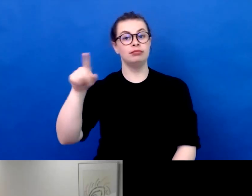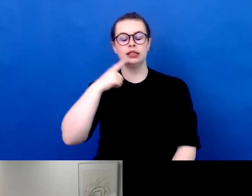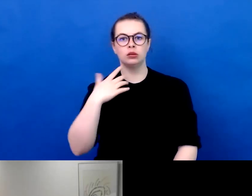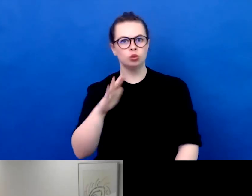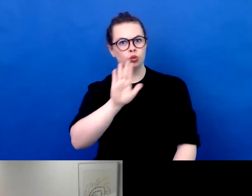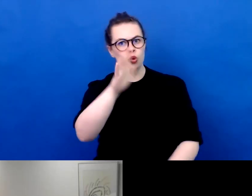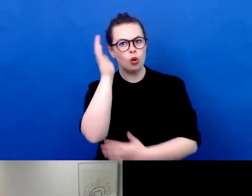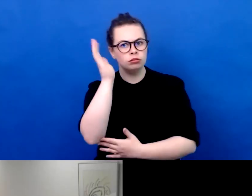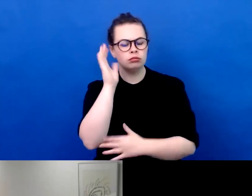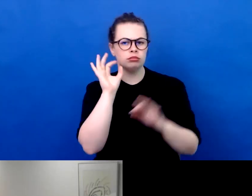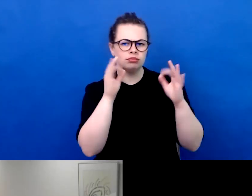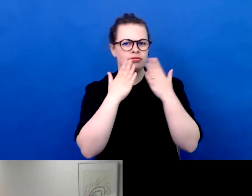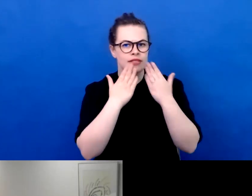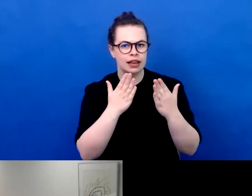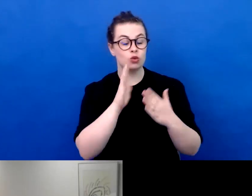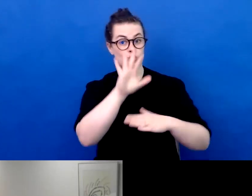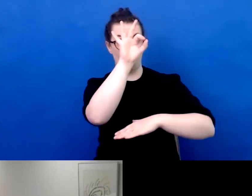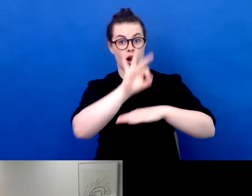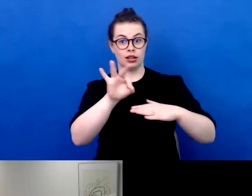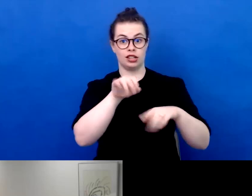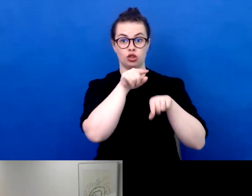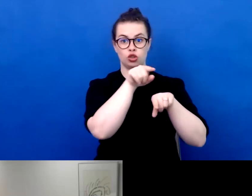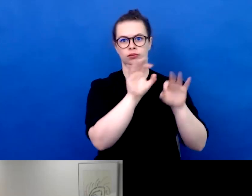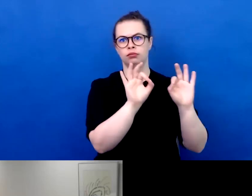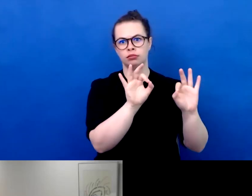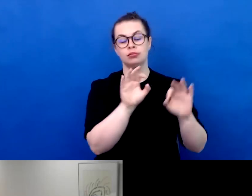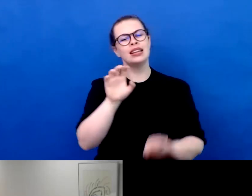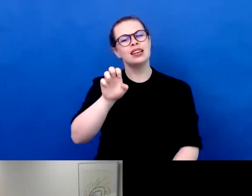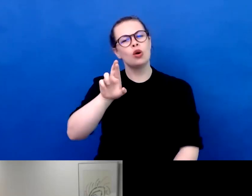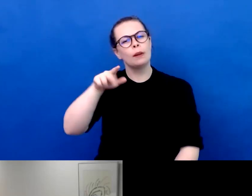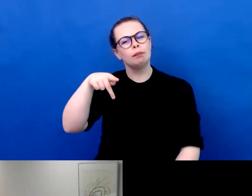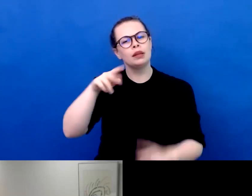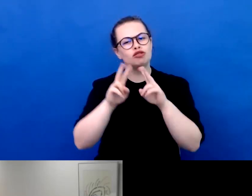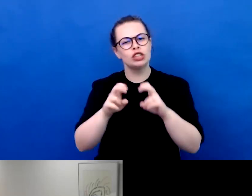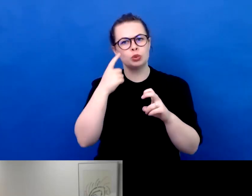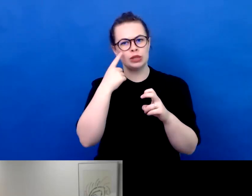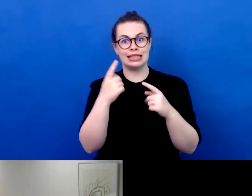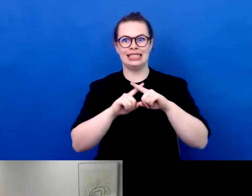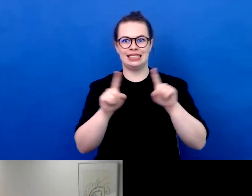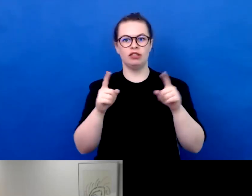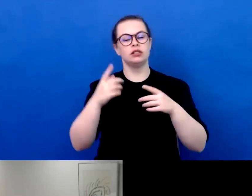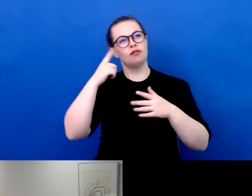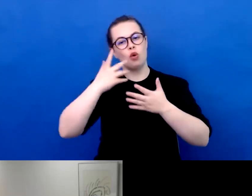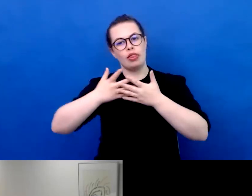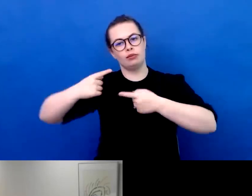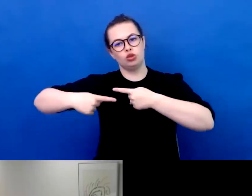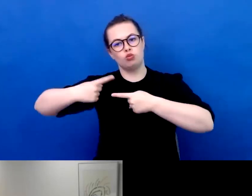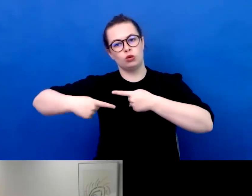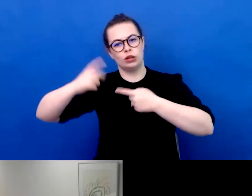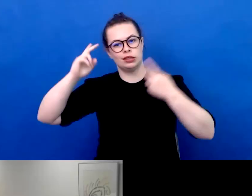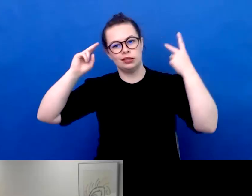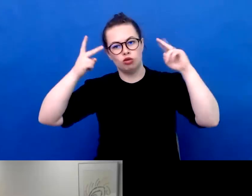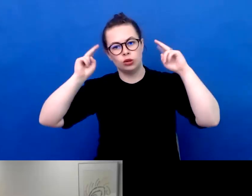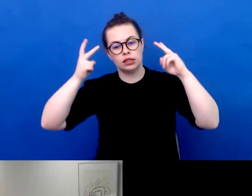beautiful architecture you proposed. ERP literature has shown some individual differences on language processing. For example, when